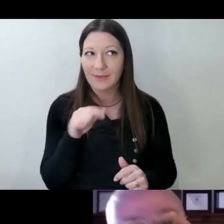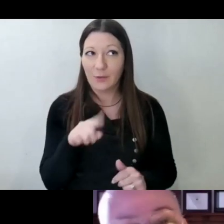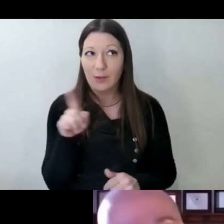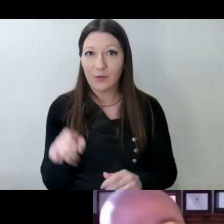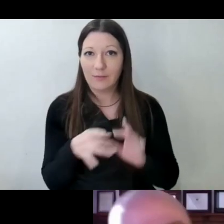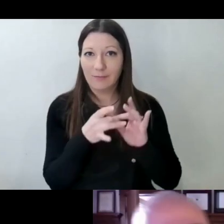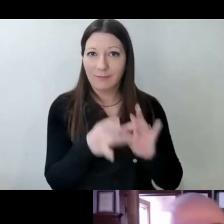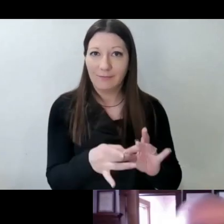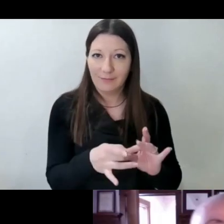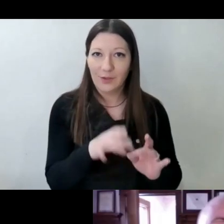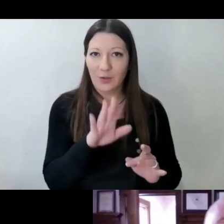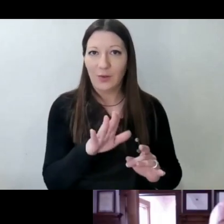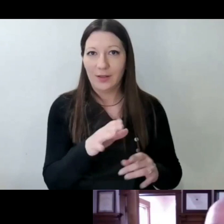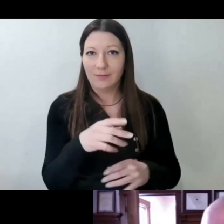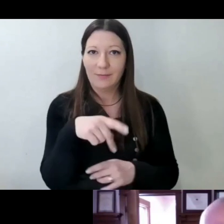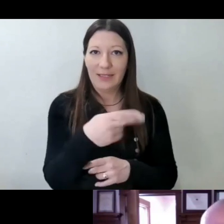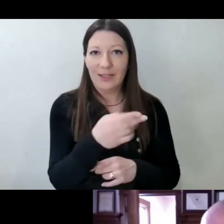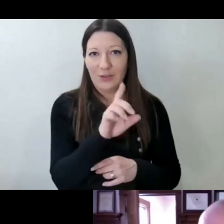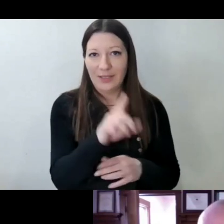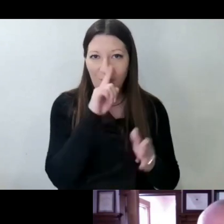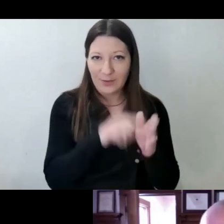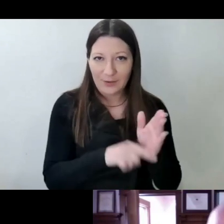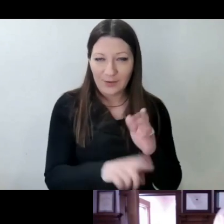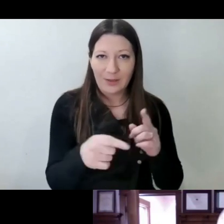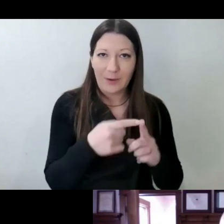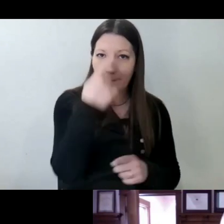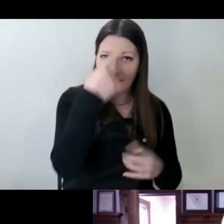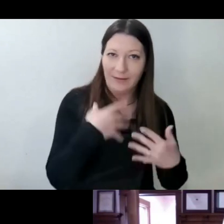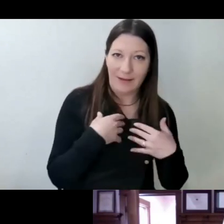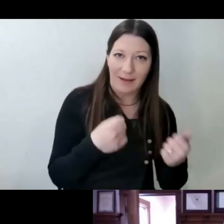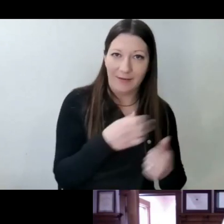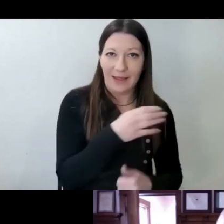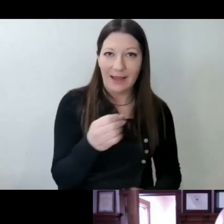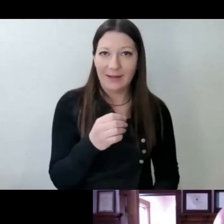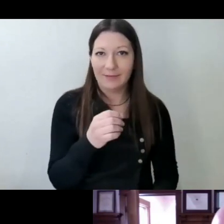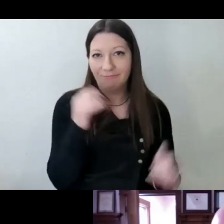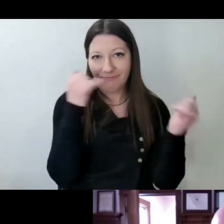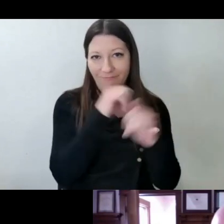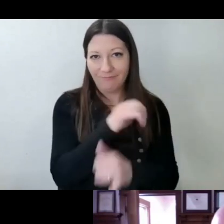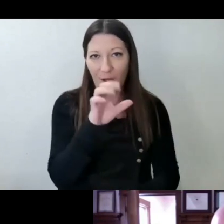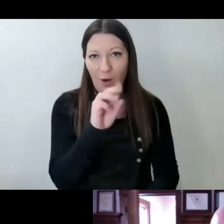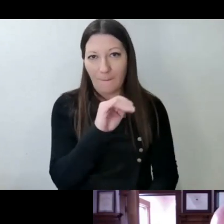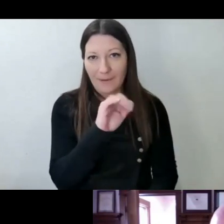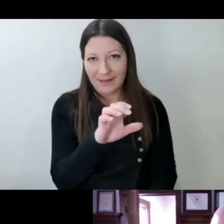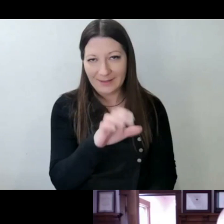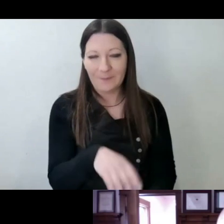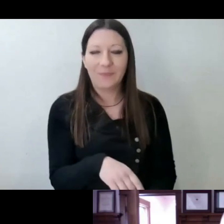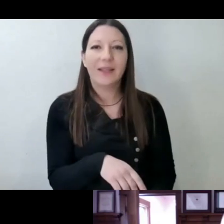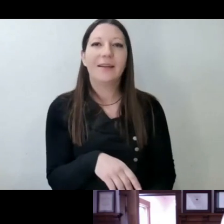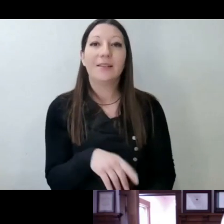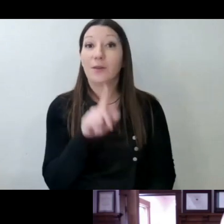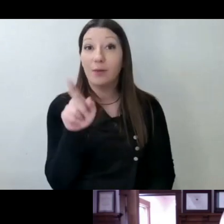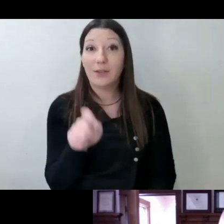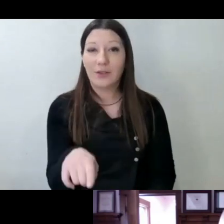about comics and mental health. So the question, simple as that, is how does mental health play into